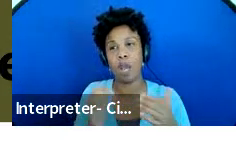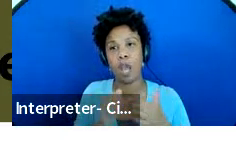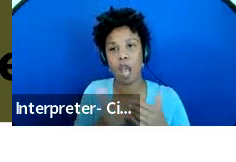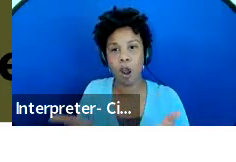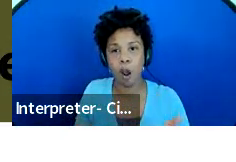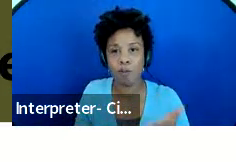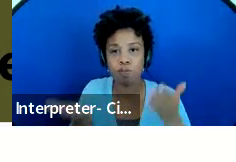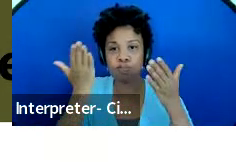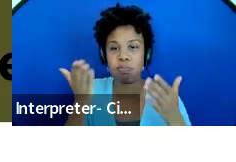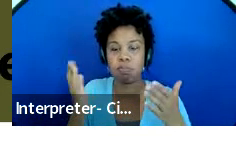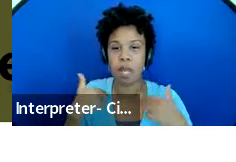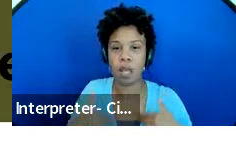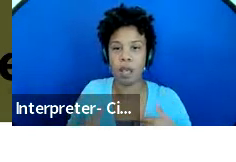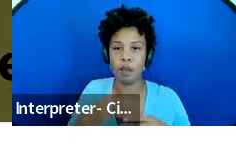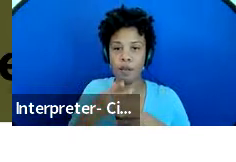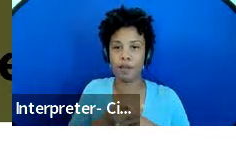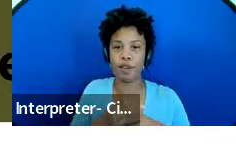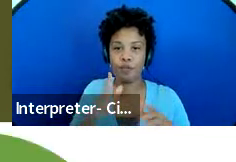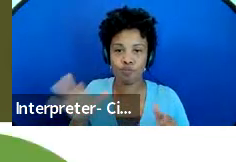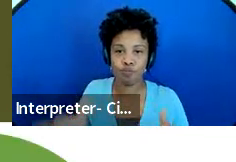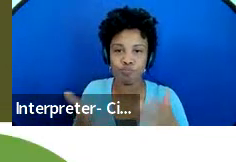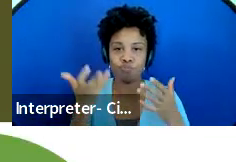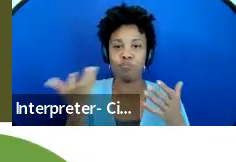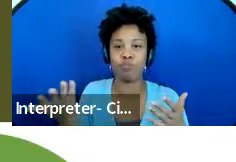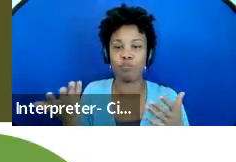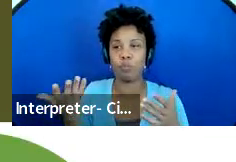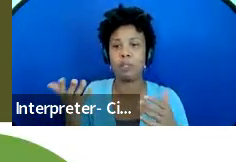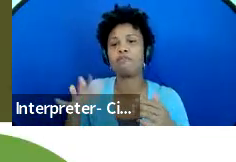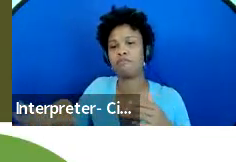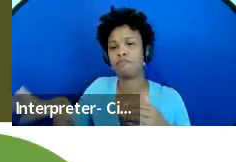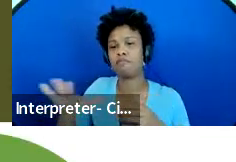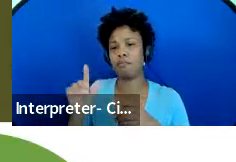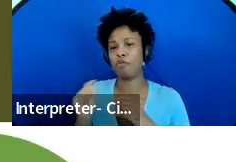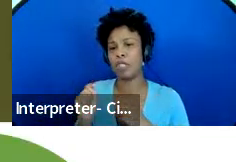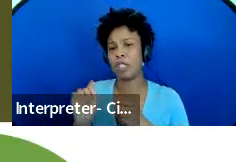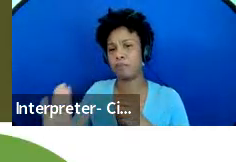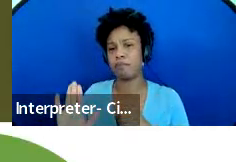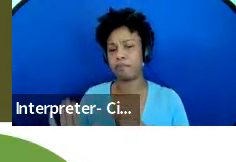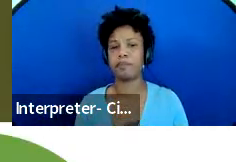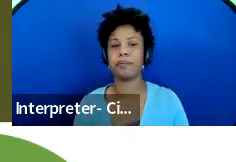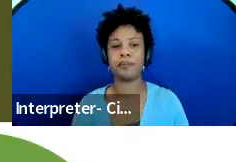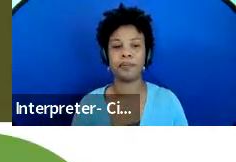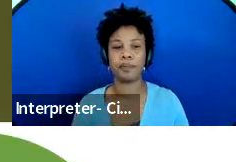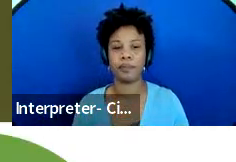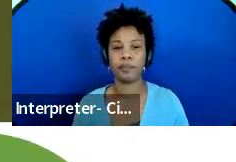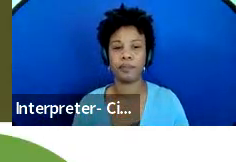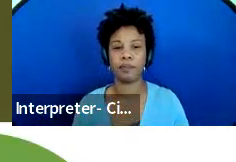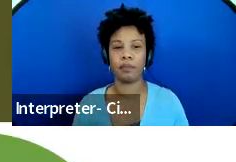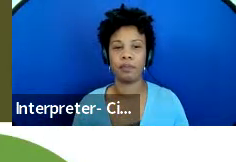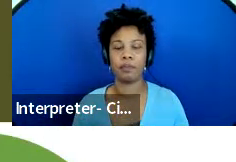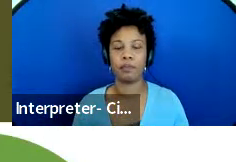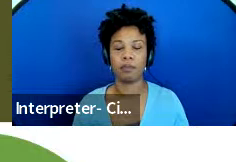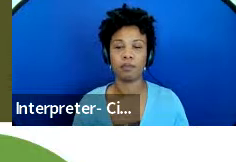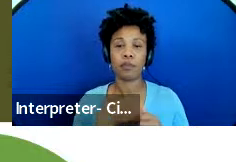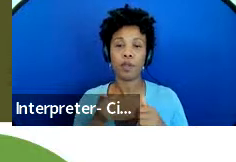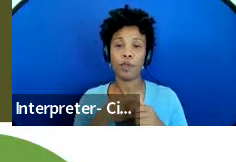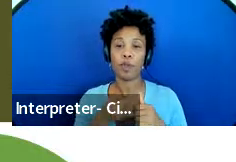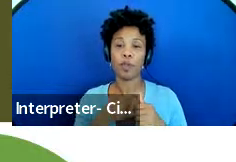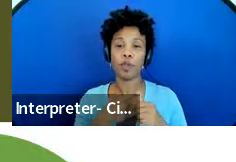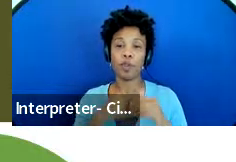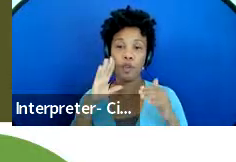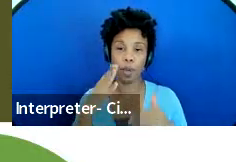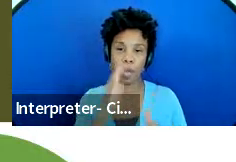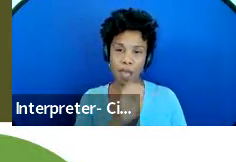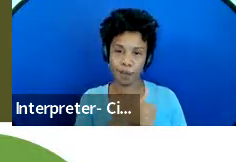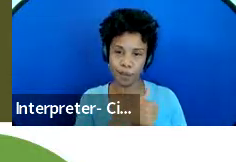for persons with disabilities in the context of Trinidad. So I'll start off with speaking about attitudes. So I